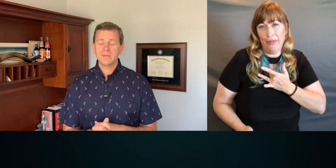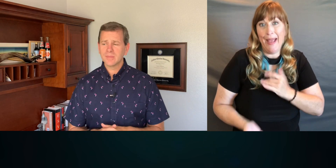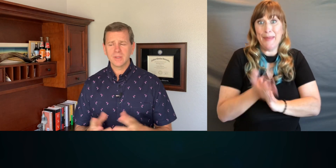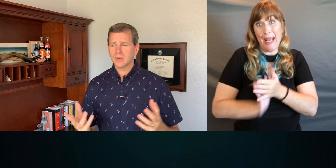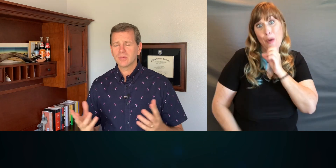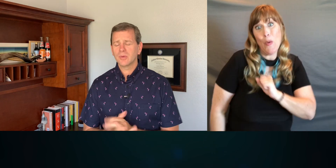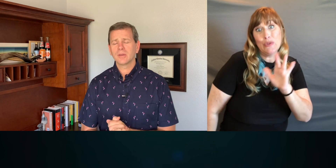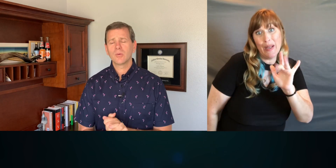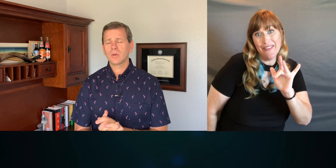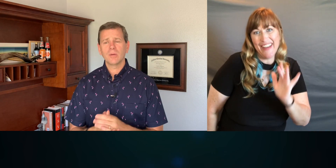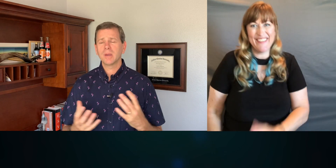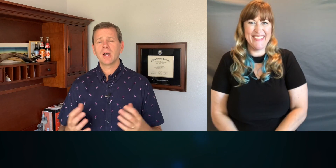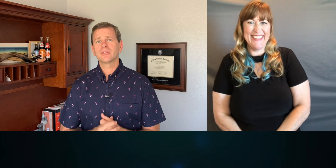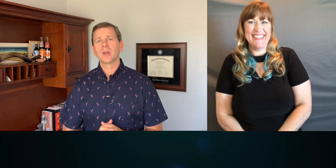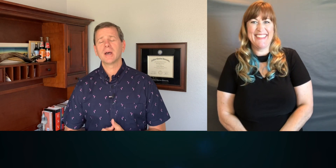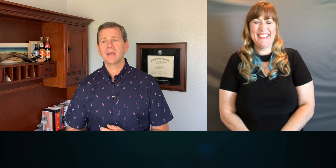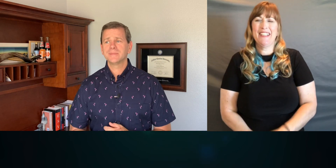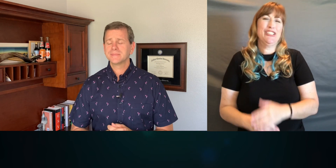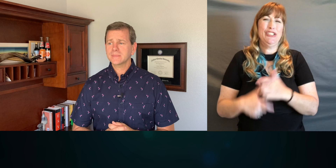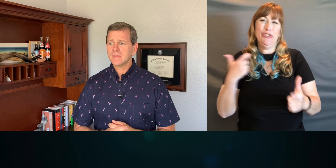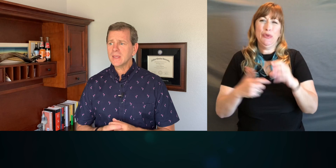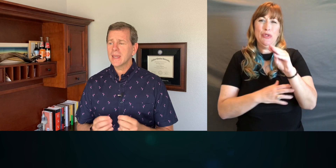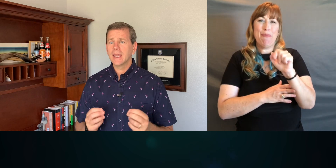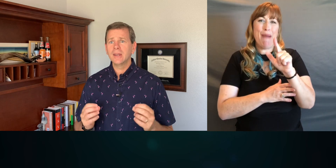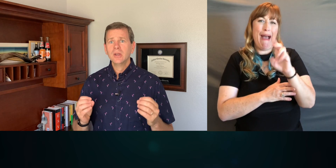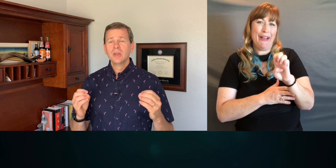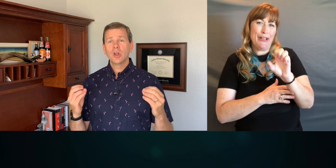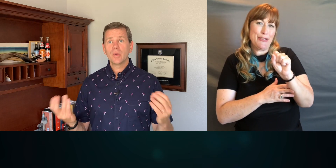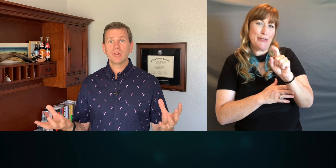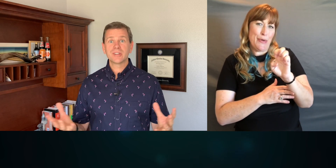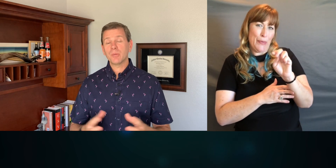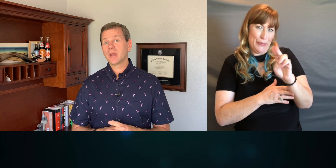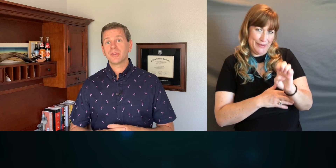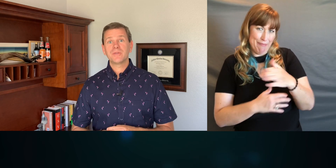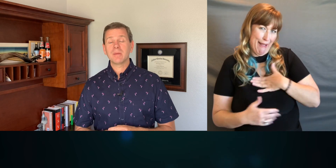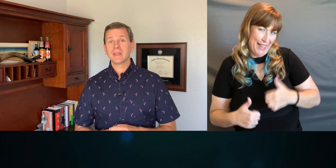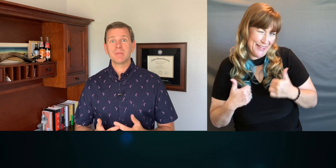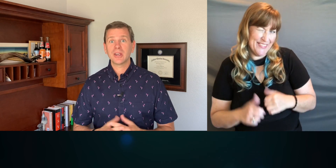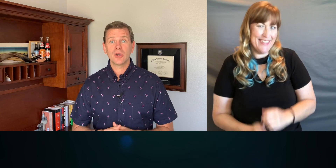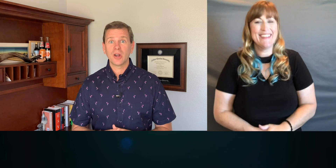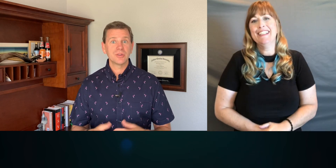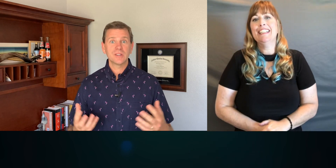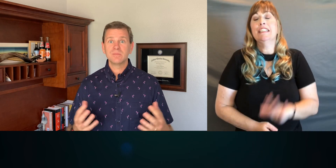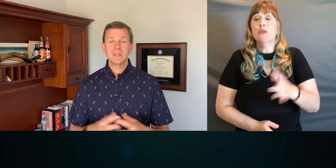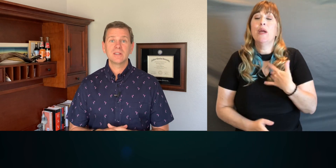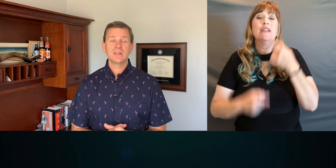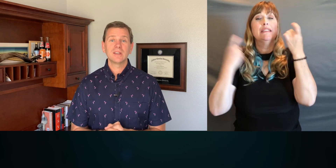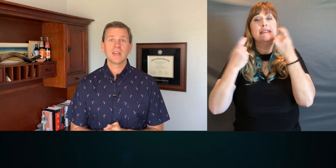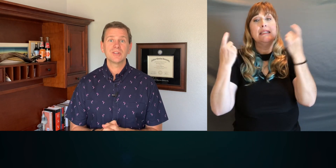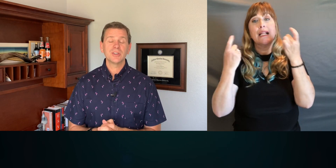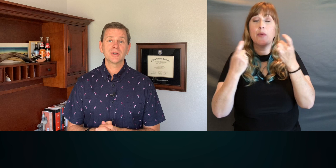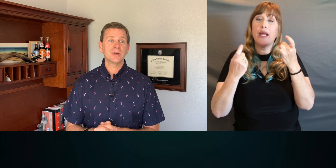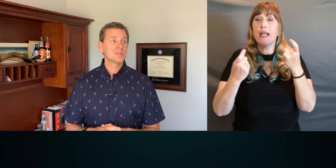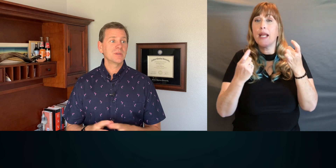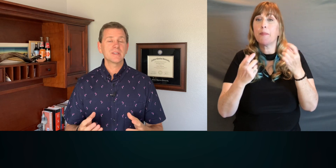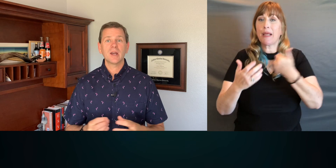25, big milestone in my life. And, you know, we were celebrating with the family in the backyard. It was just me and